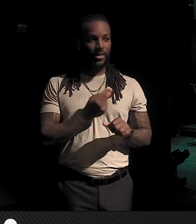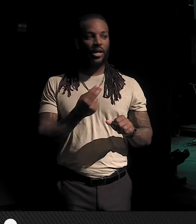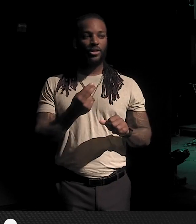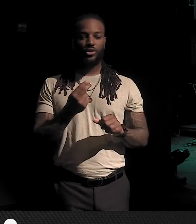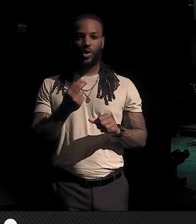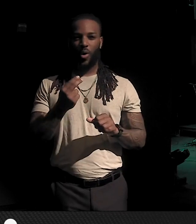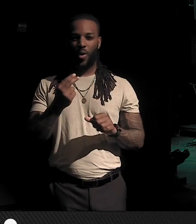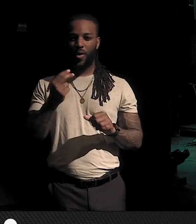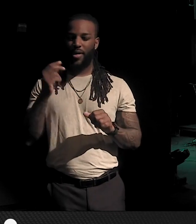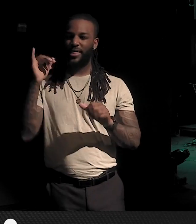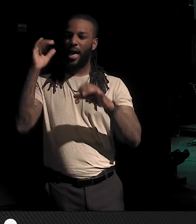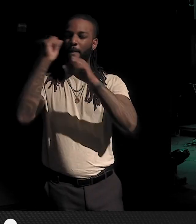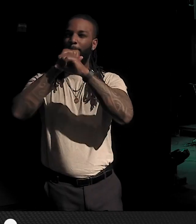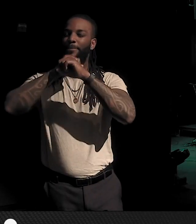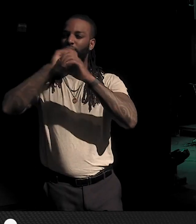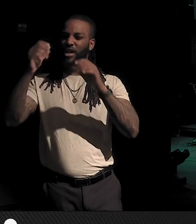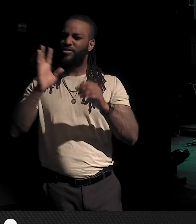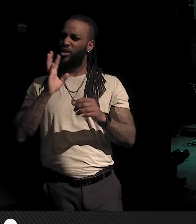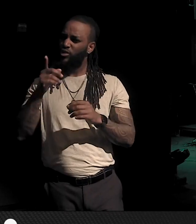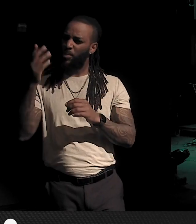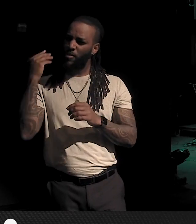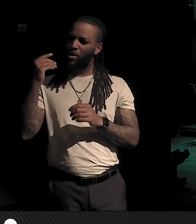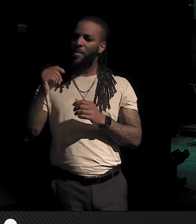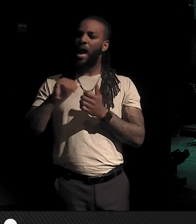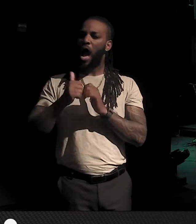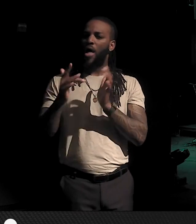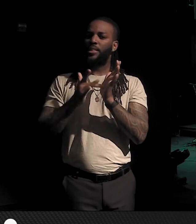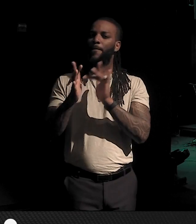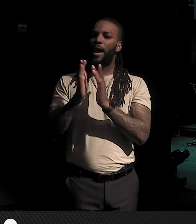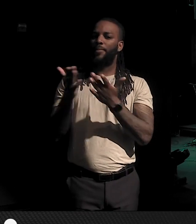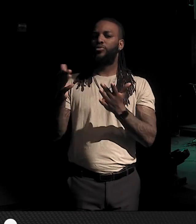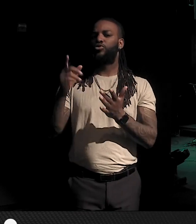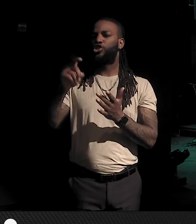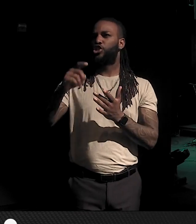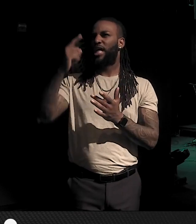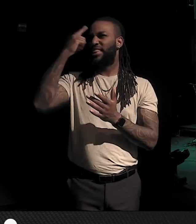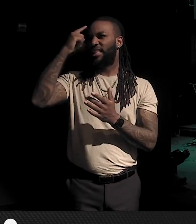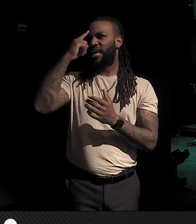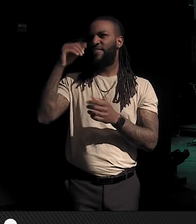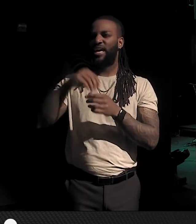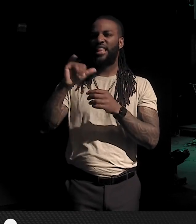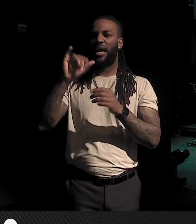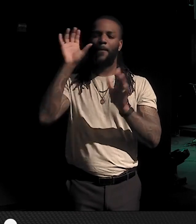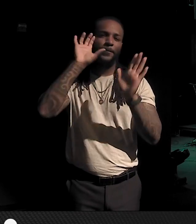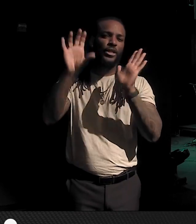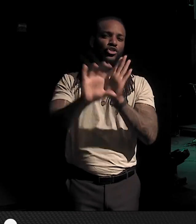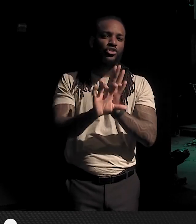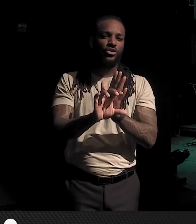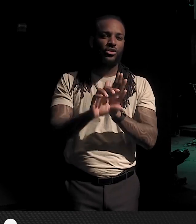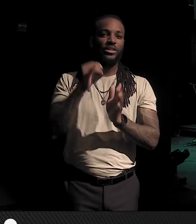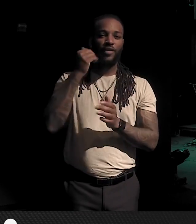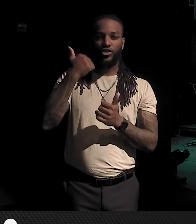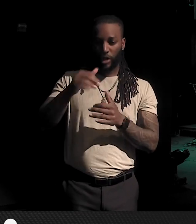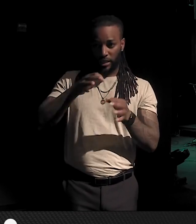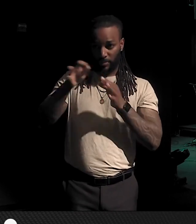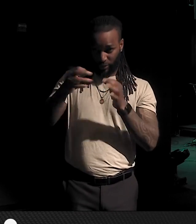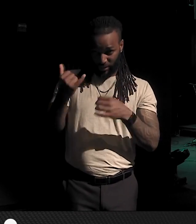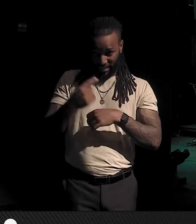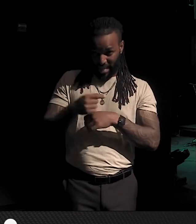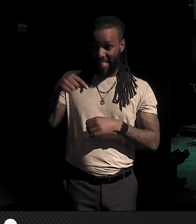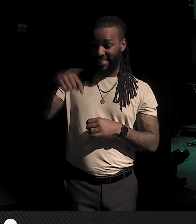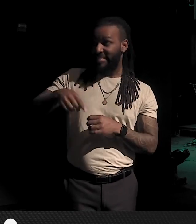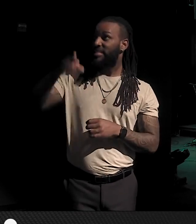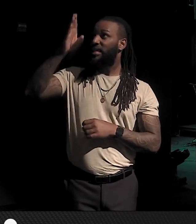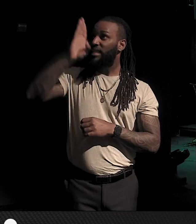The picture that God, remember I've talked to you before about how the Bible should be seen in pictures. Like if I was trying to tell you today, hey, listen, this is a